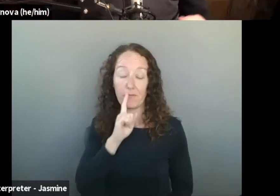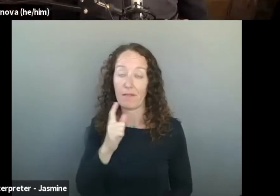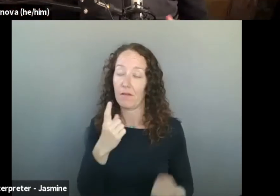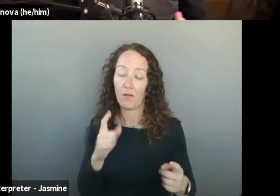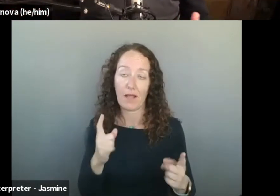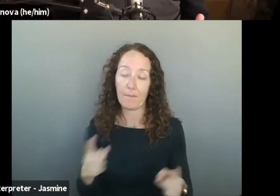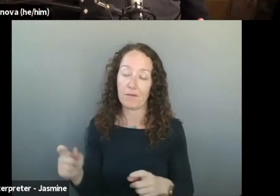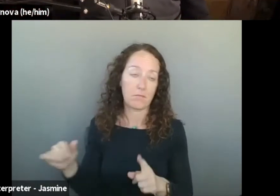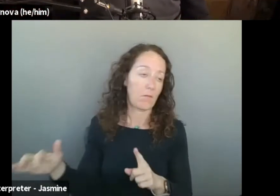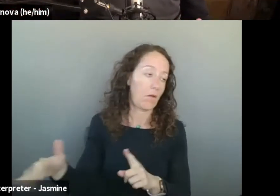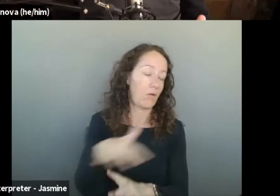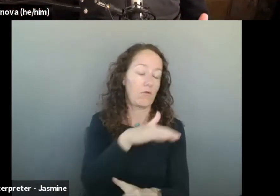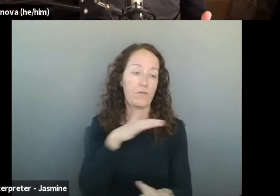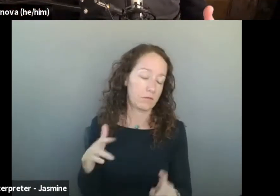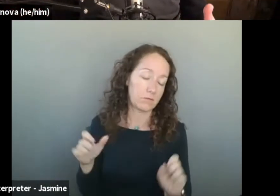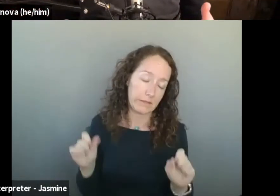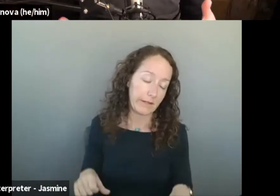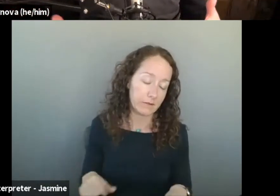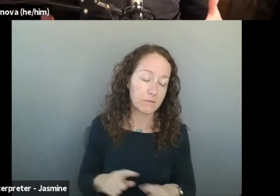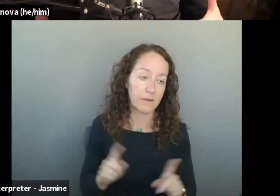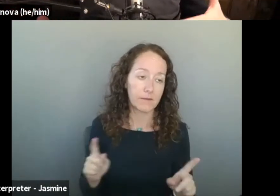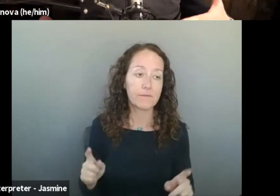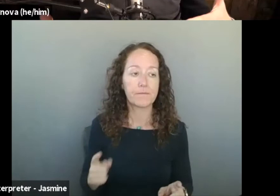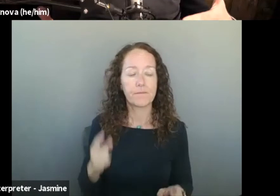all over the place, but thinking about